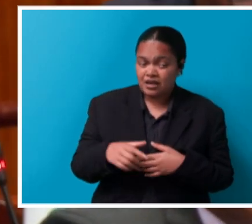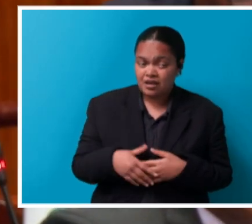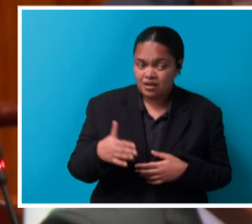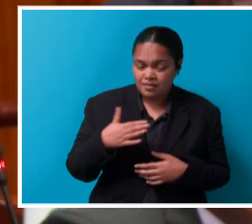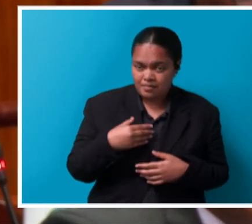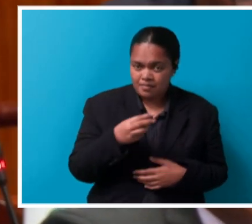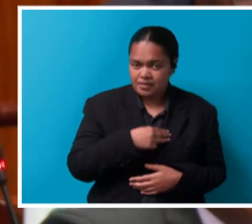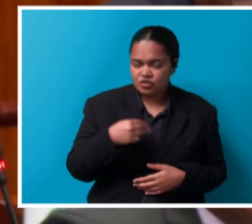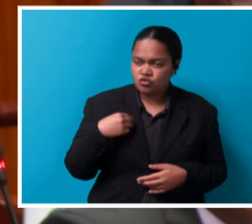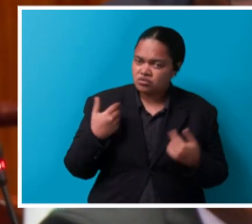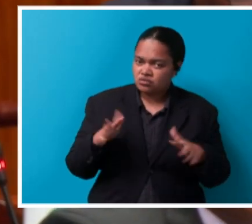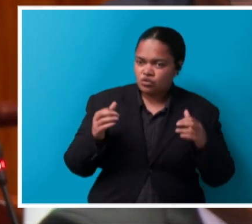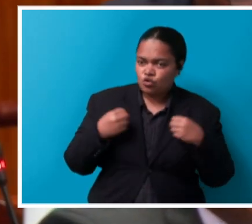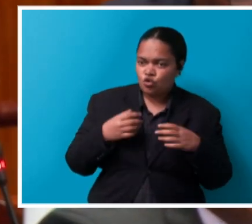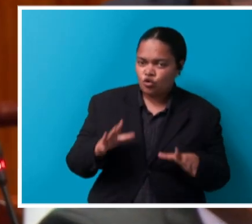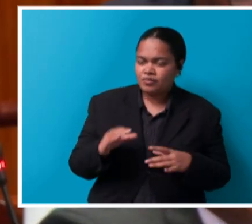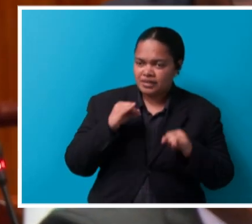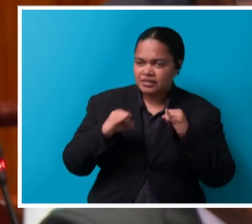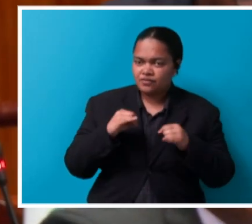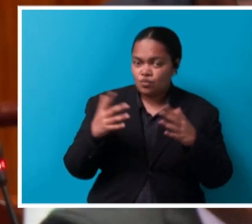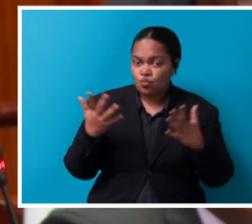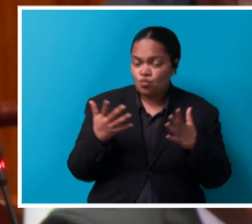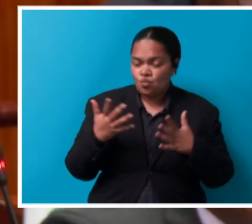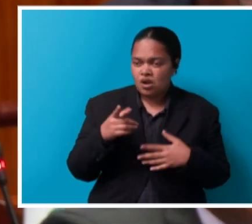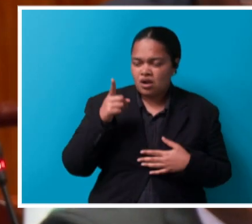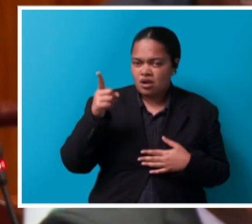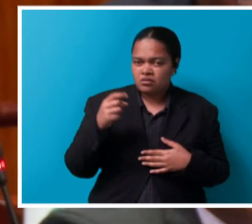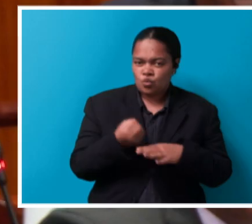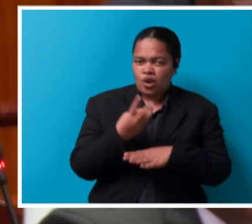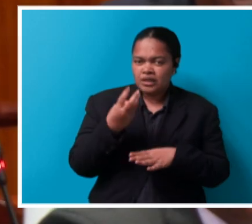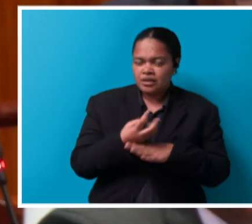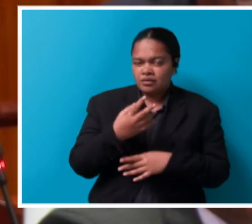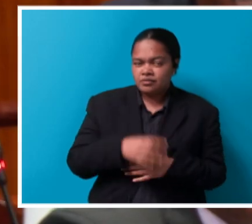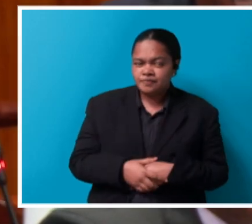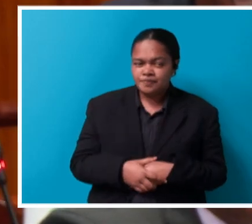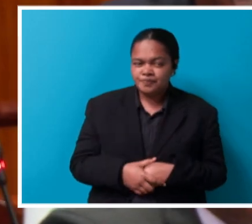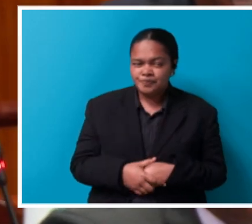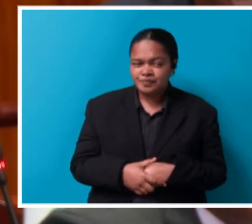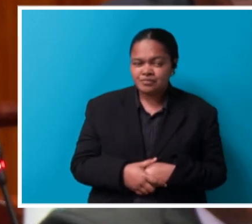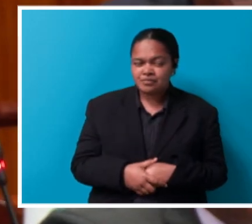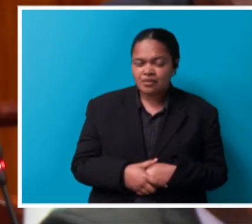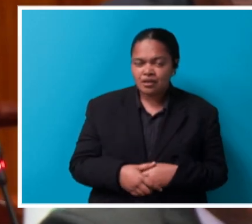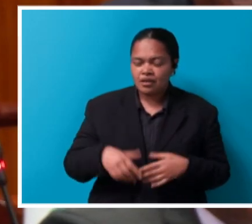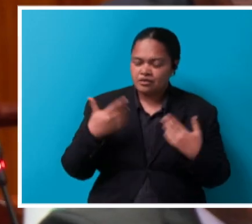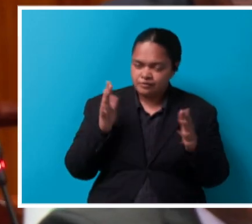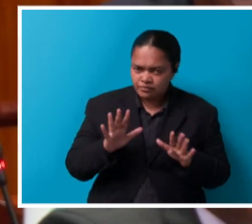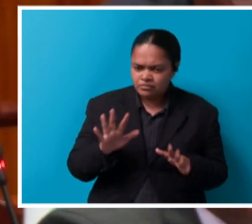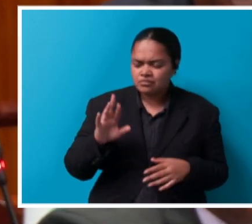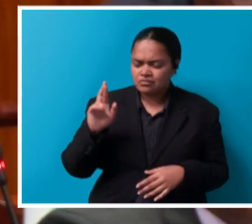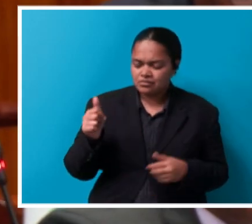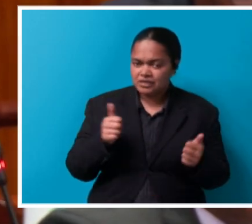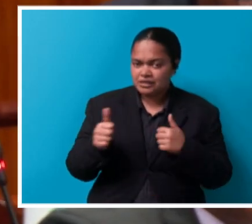has completed the interviews in Wellington at the end of last month, and we are just awaiting the completion of some